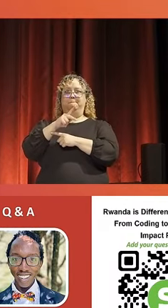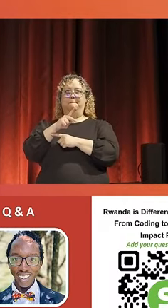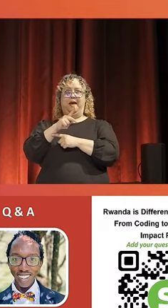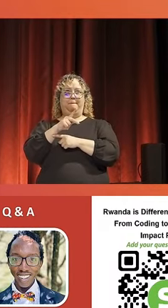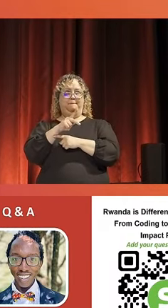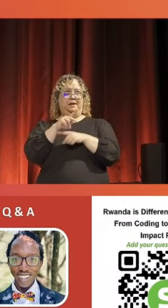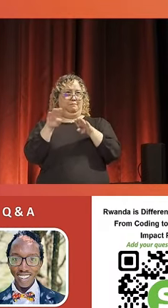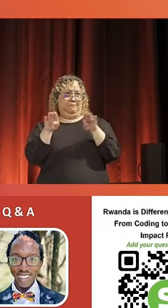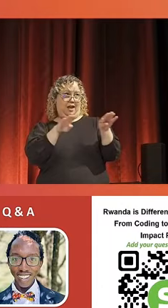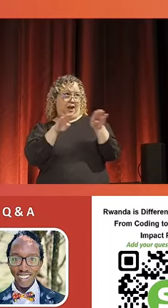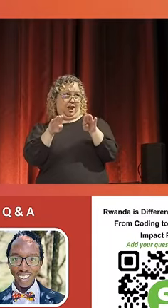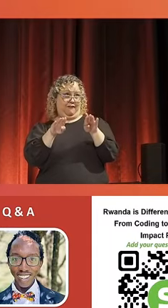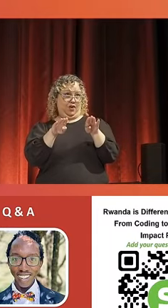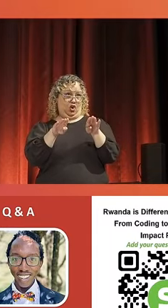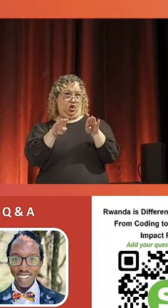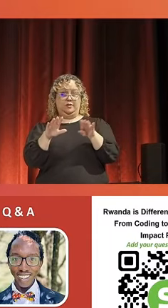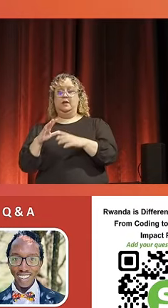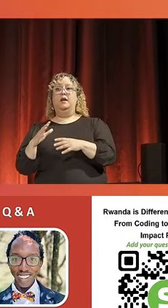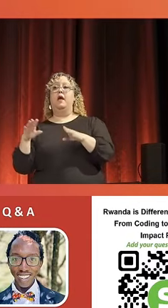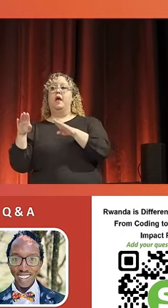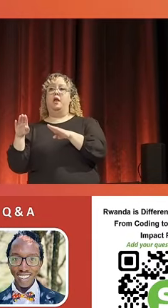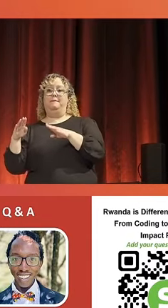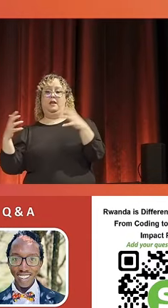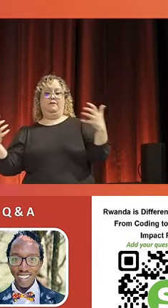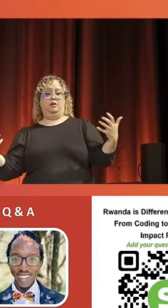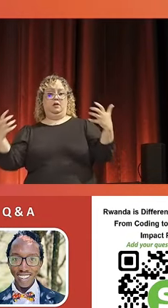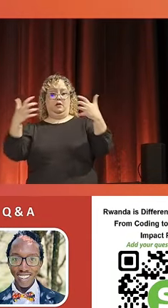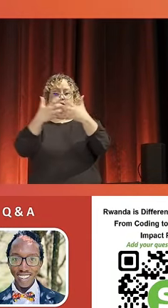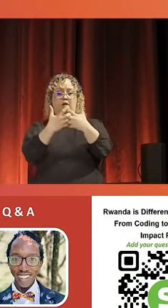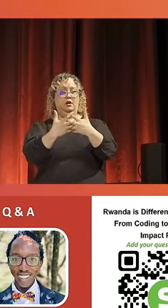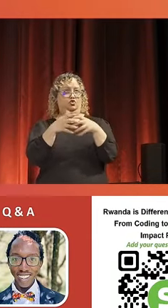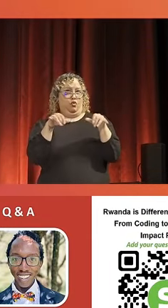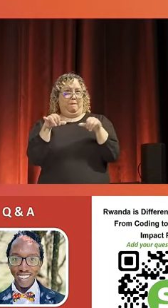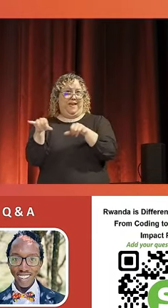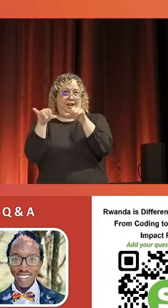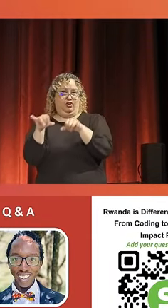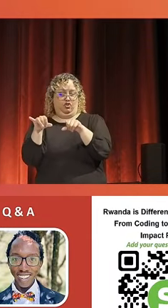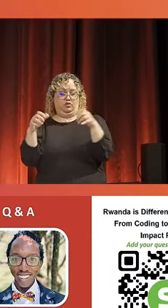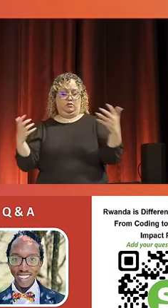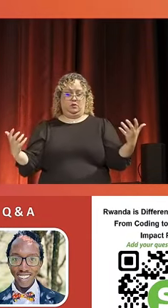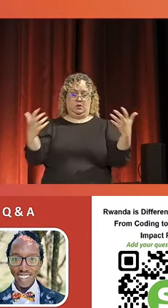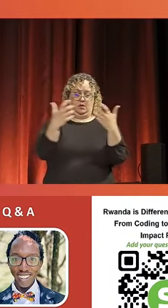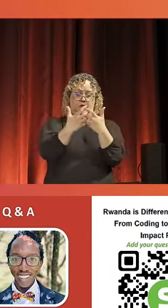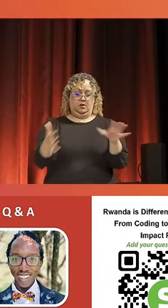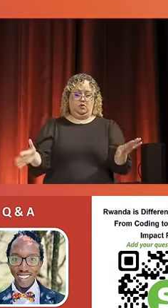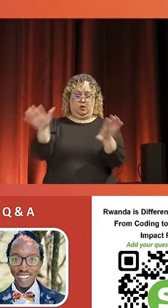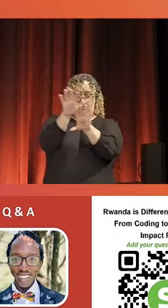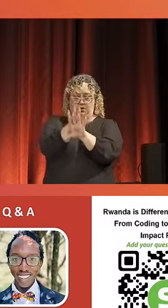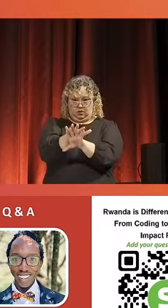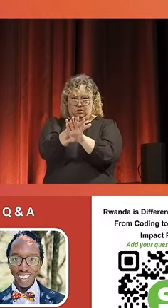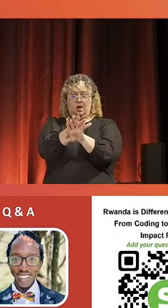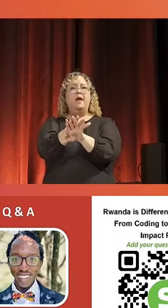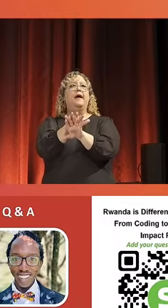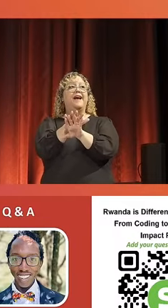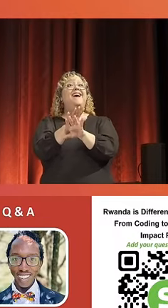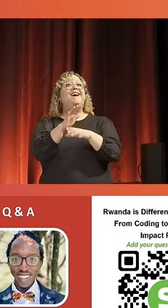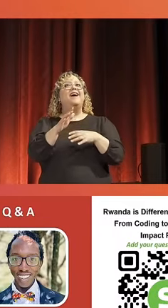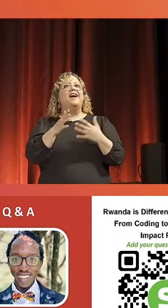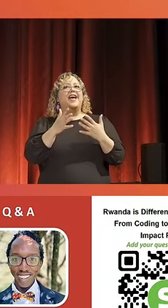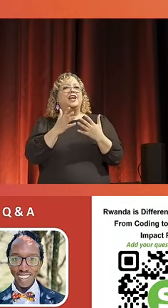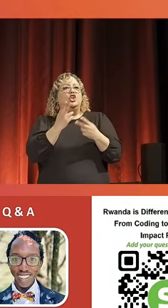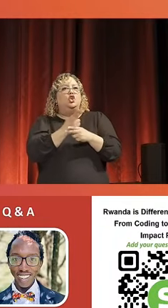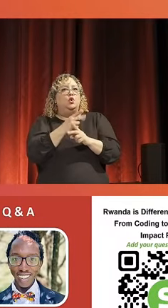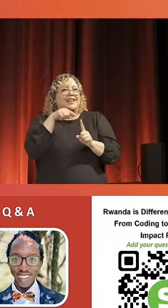And once we identify certain patterns, what kind of interventions can we present to people that helps